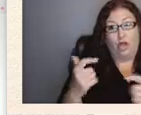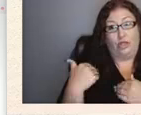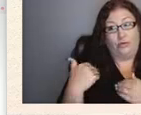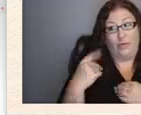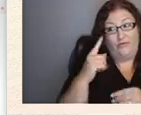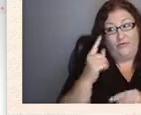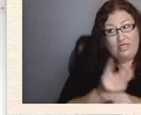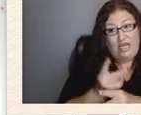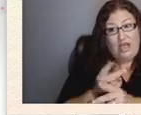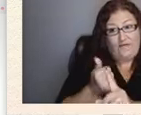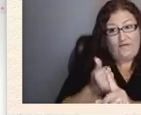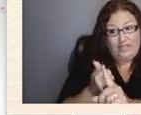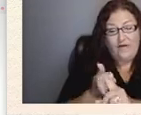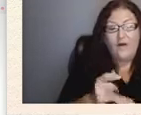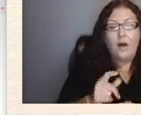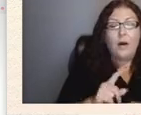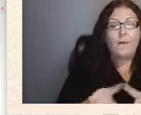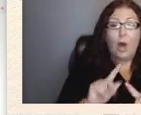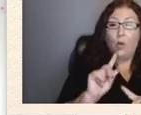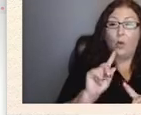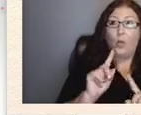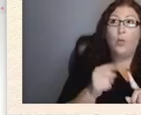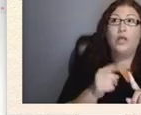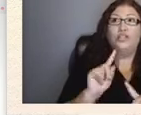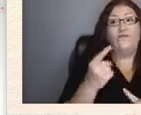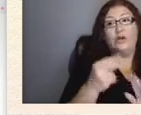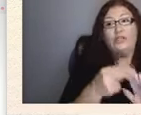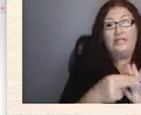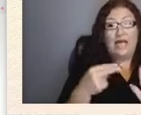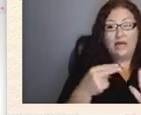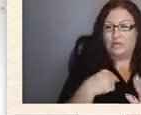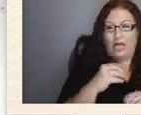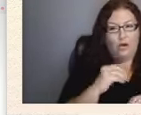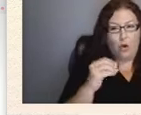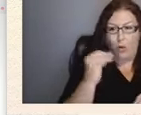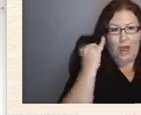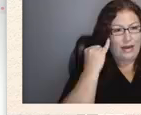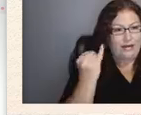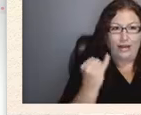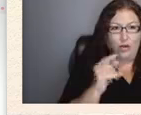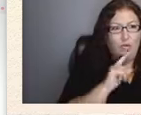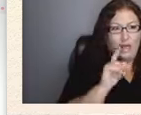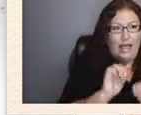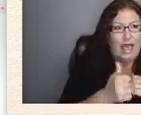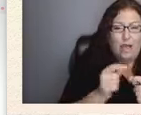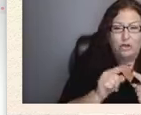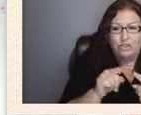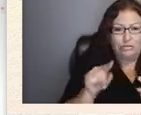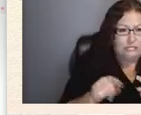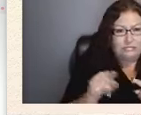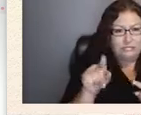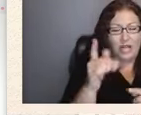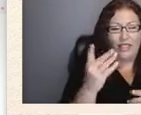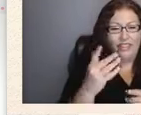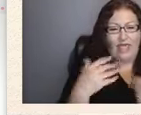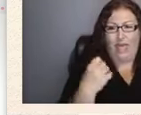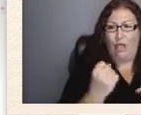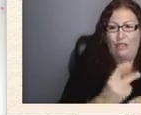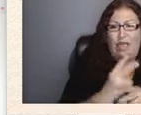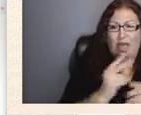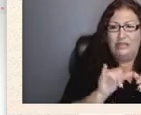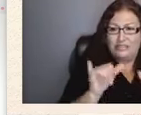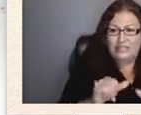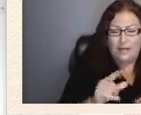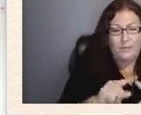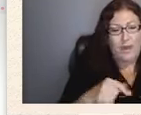when she was first diagnosed, I had no idea really how to navigate the healthcare system, but I really wanted the